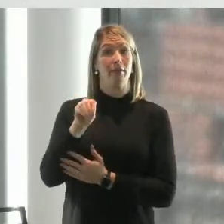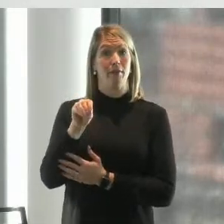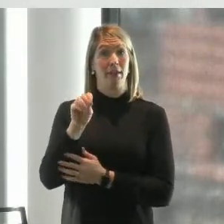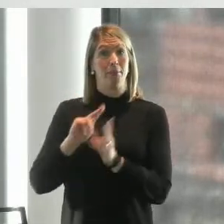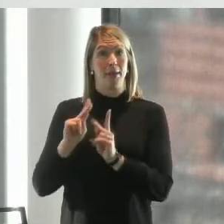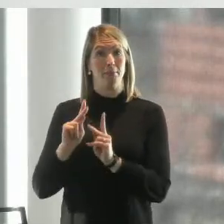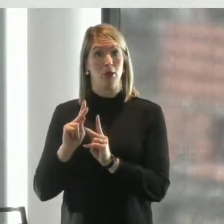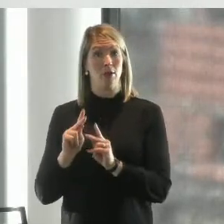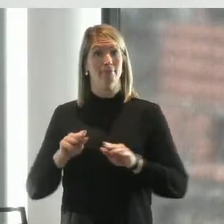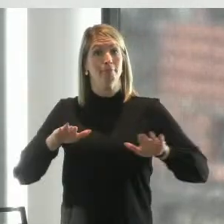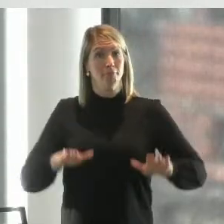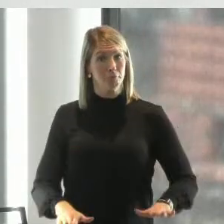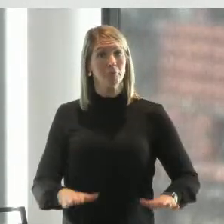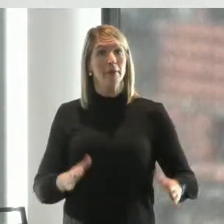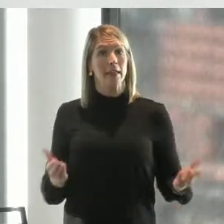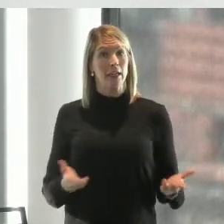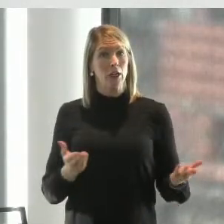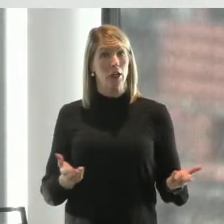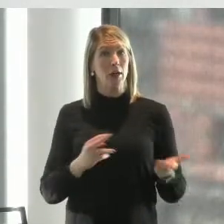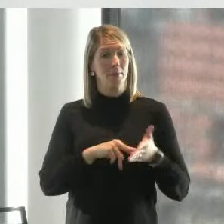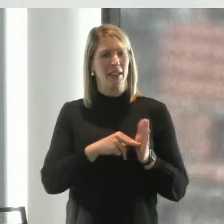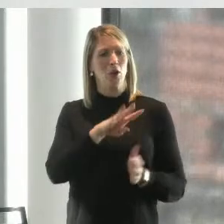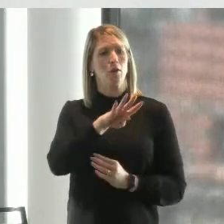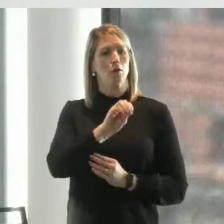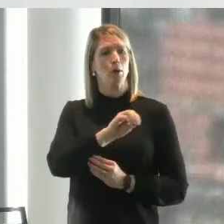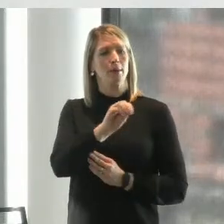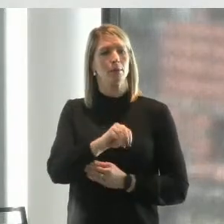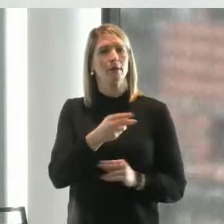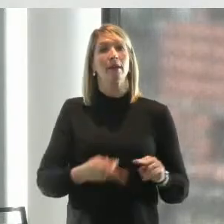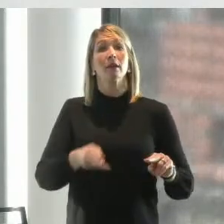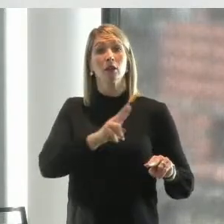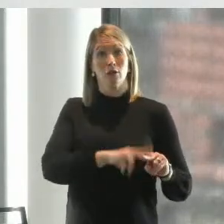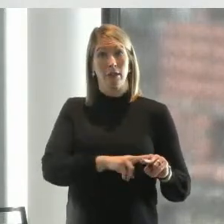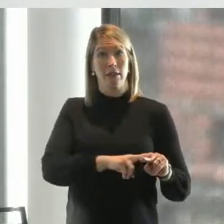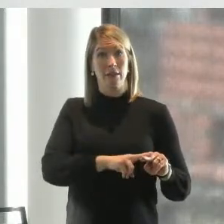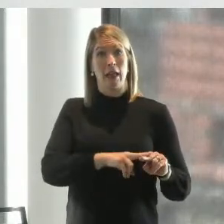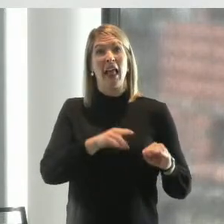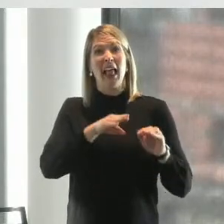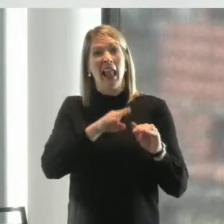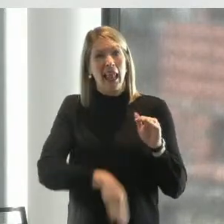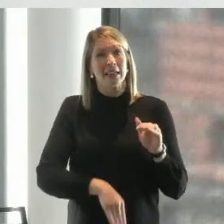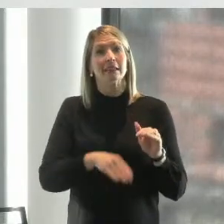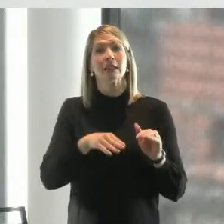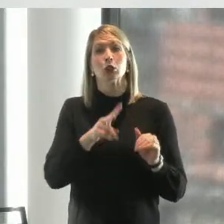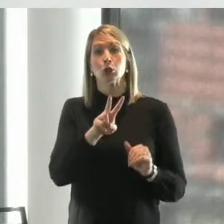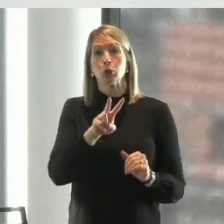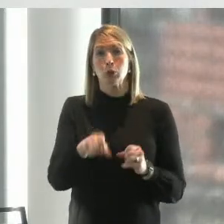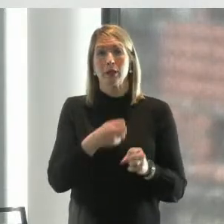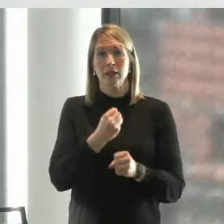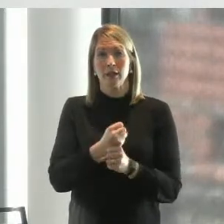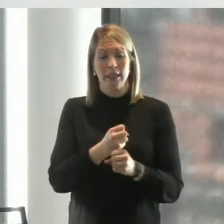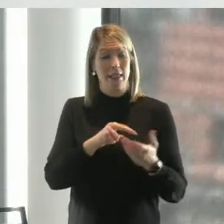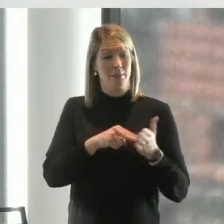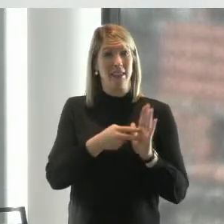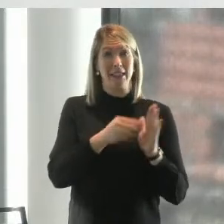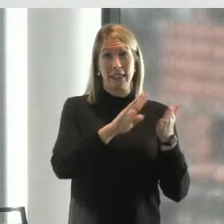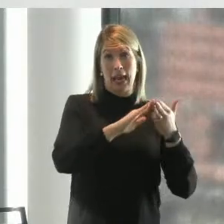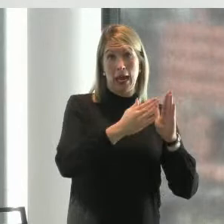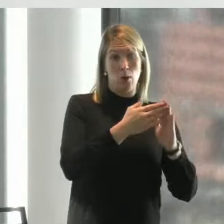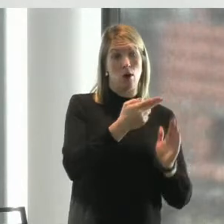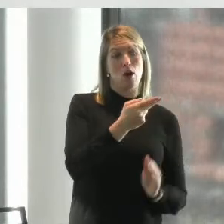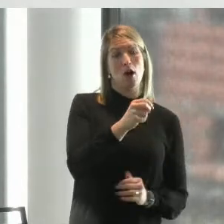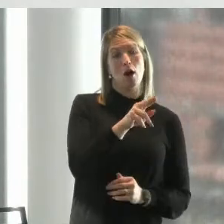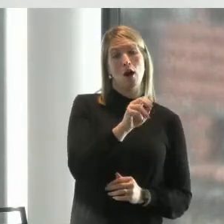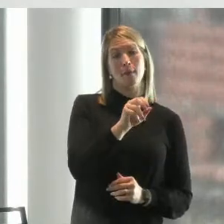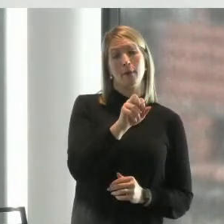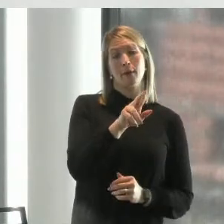nearly 40% in just 2 years. Roughly the population of Harbour Breton in 2 years.